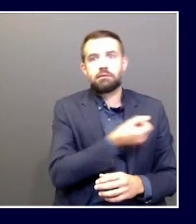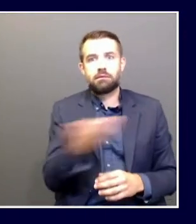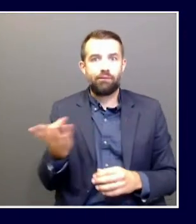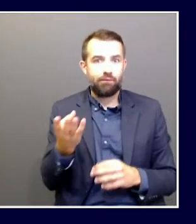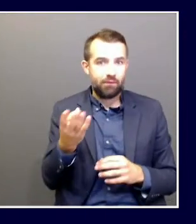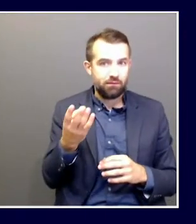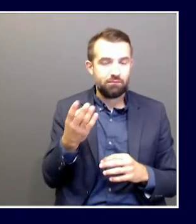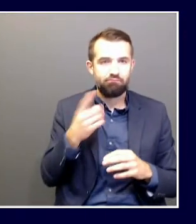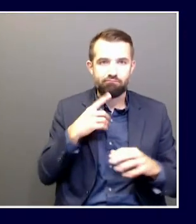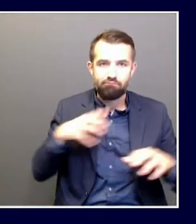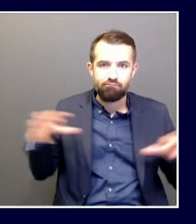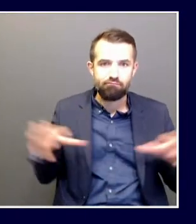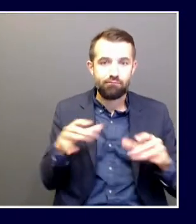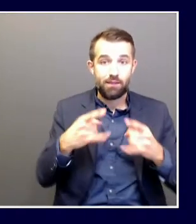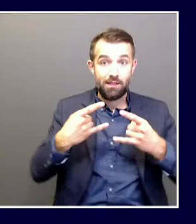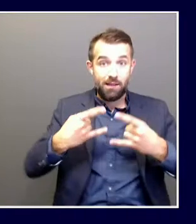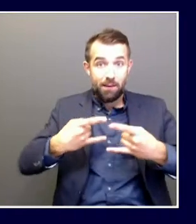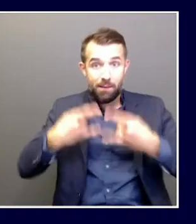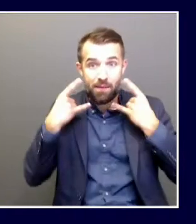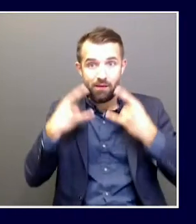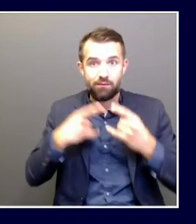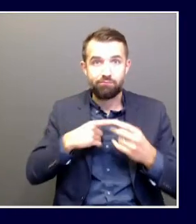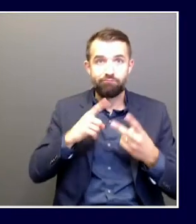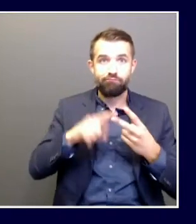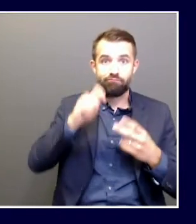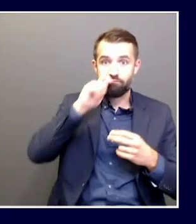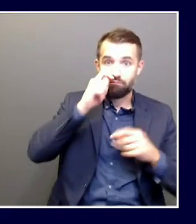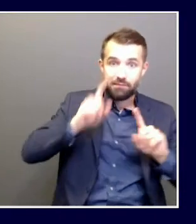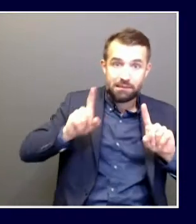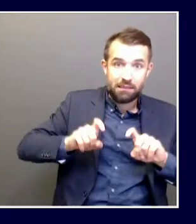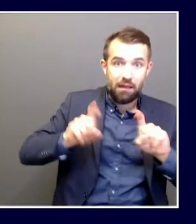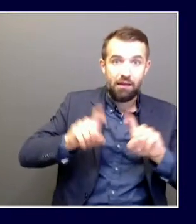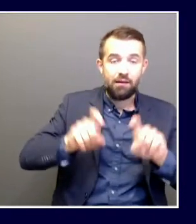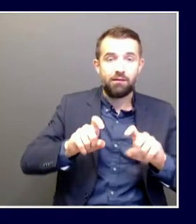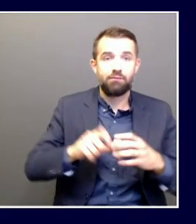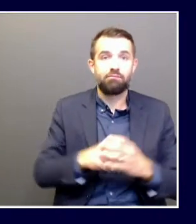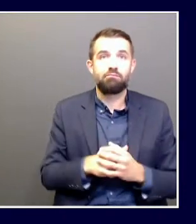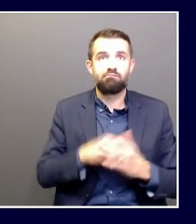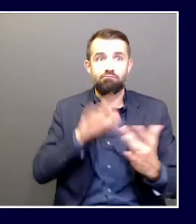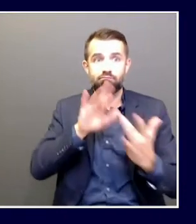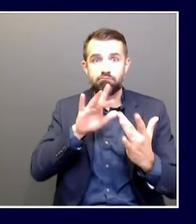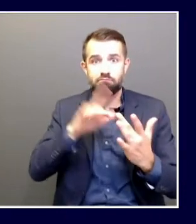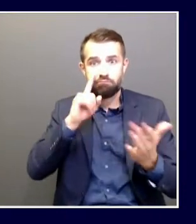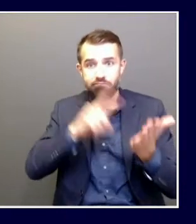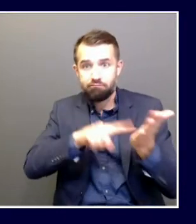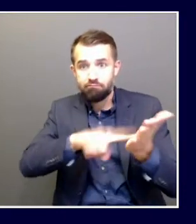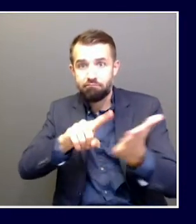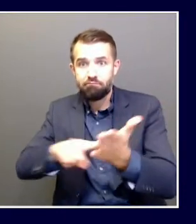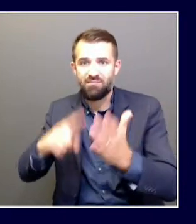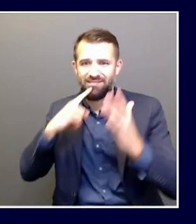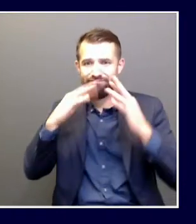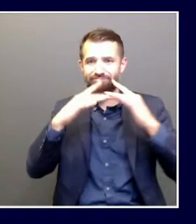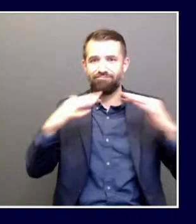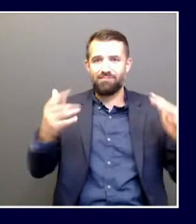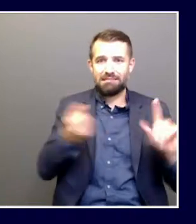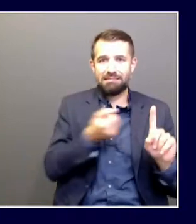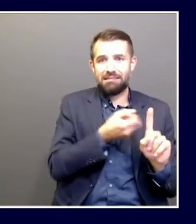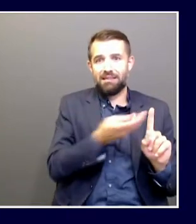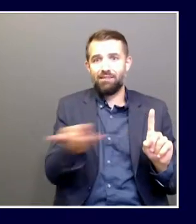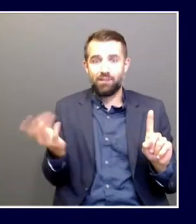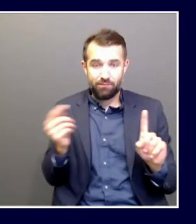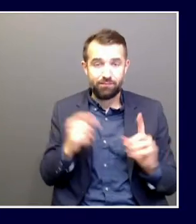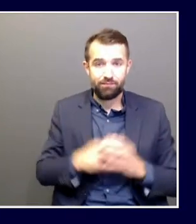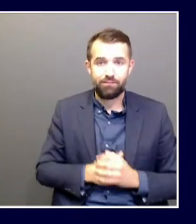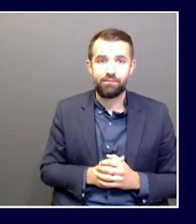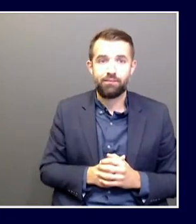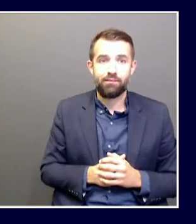other preventative measures that a school may use. We do know that there is a curve that is going up on